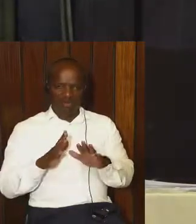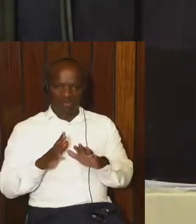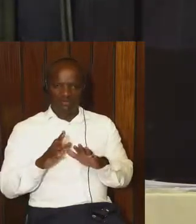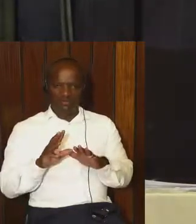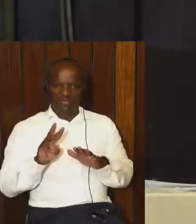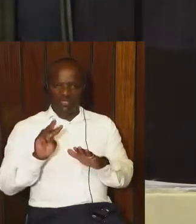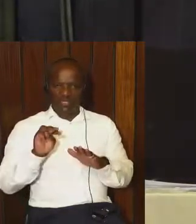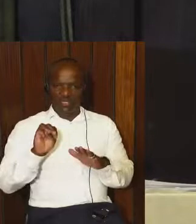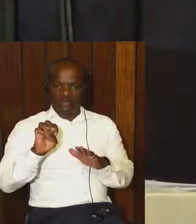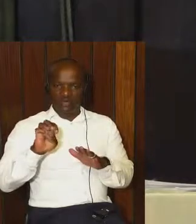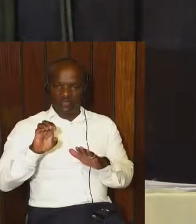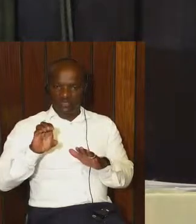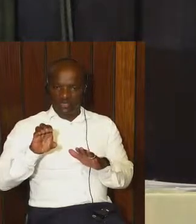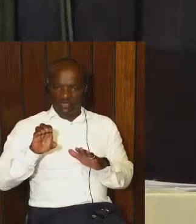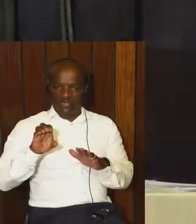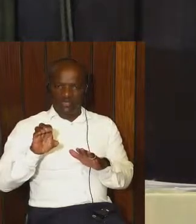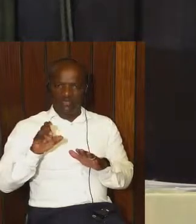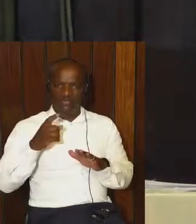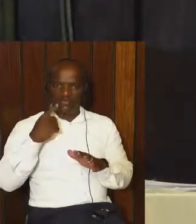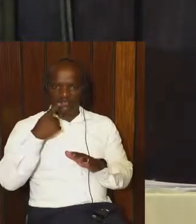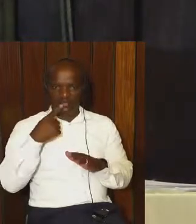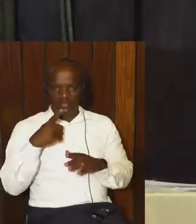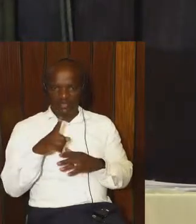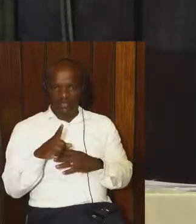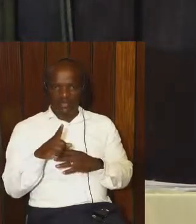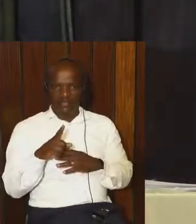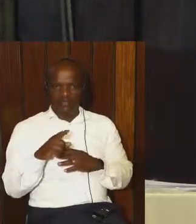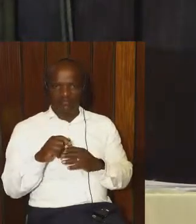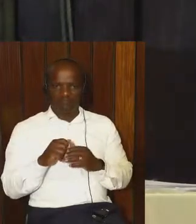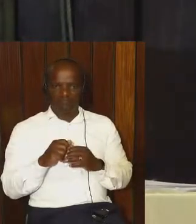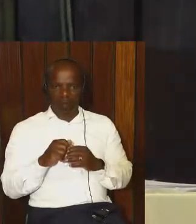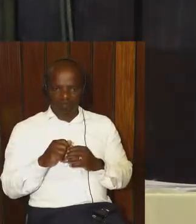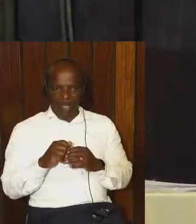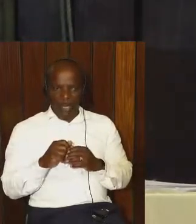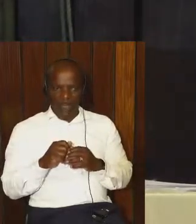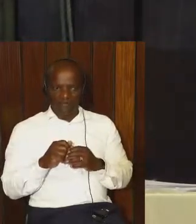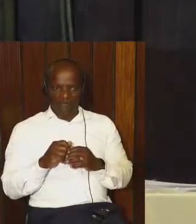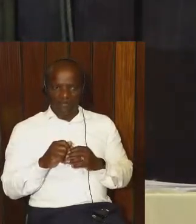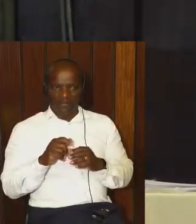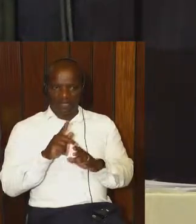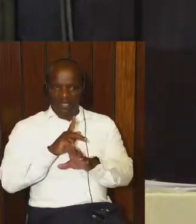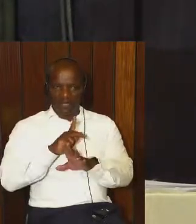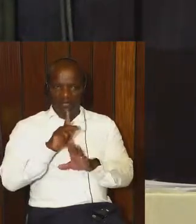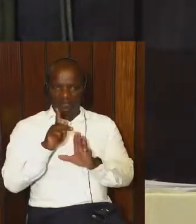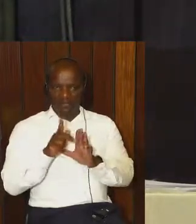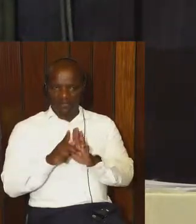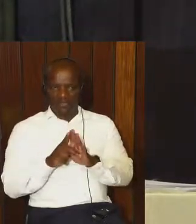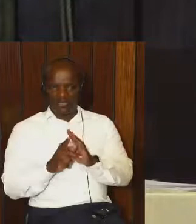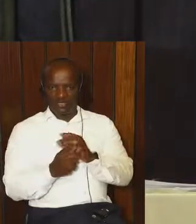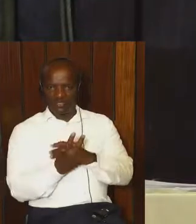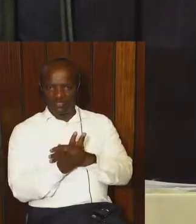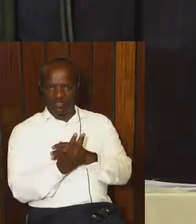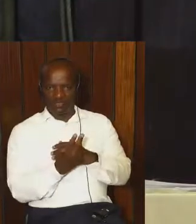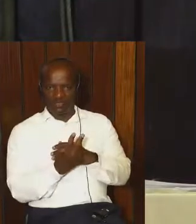was saying, the impression is created to us that these two projects are going to be run by